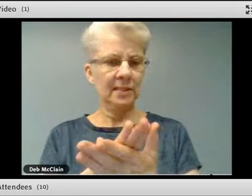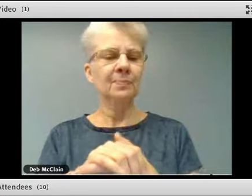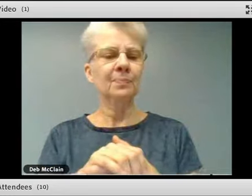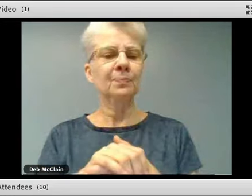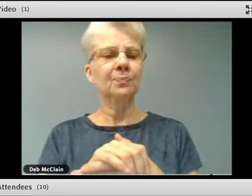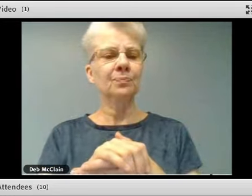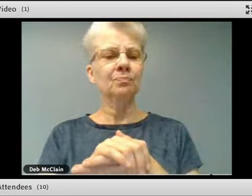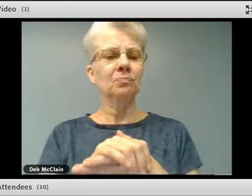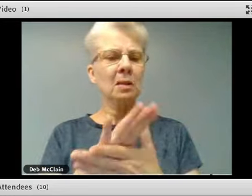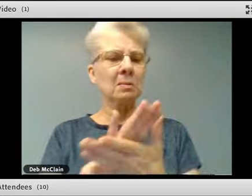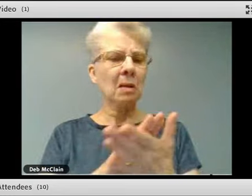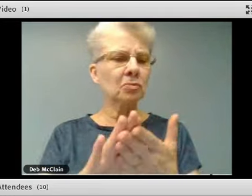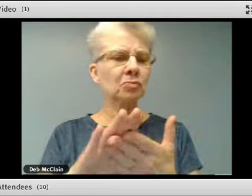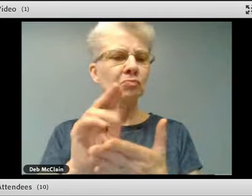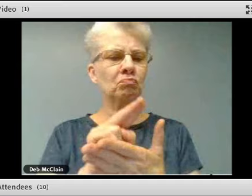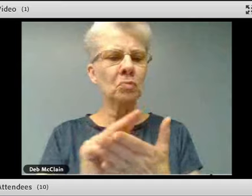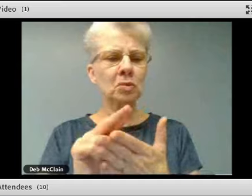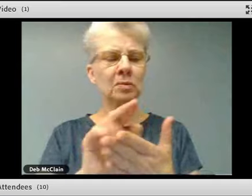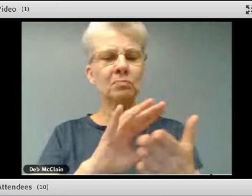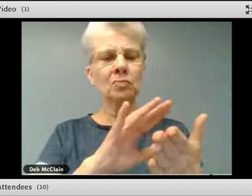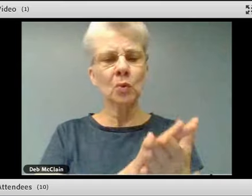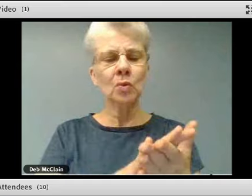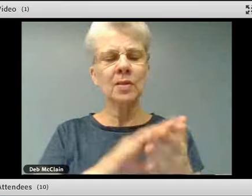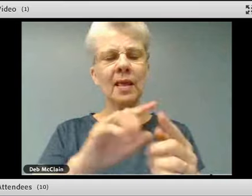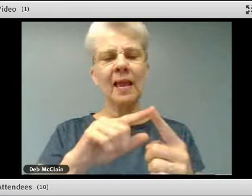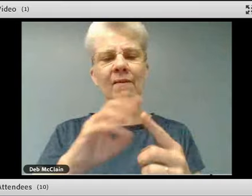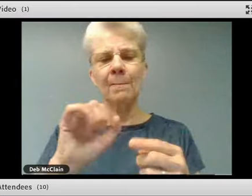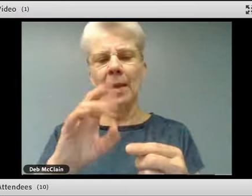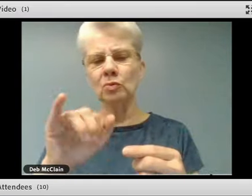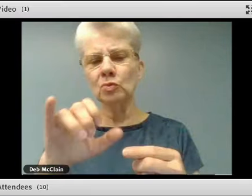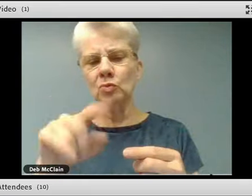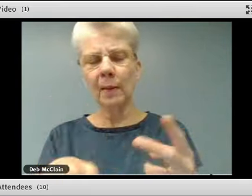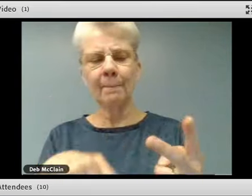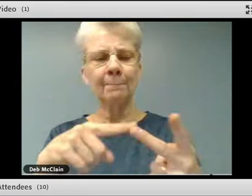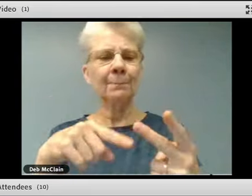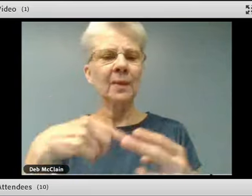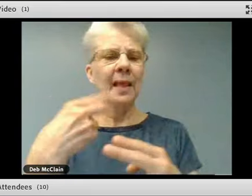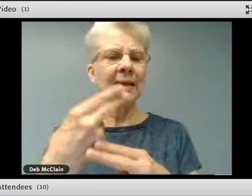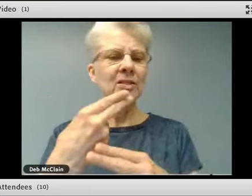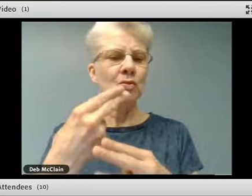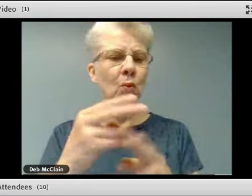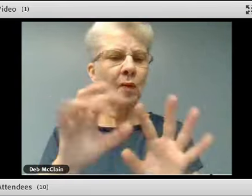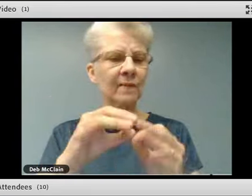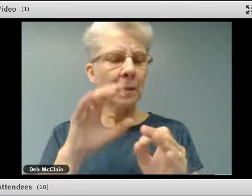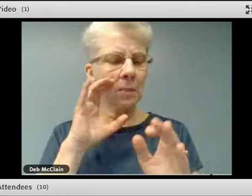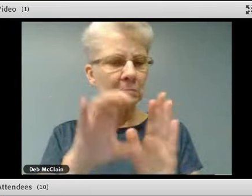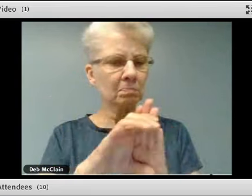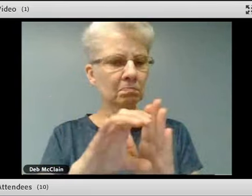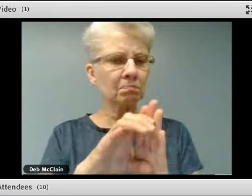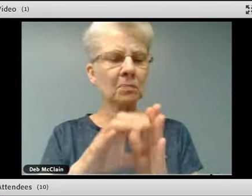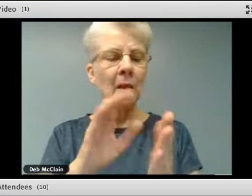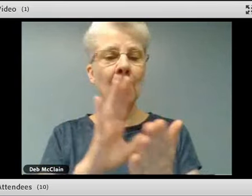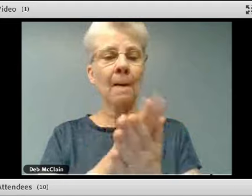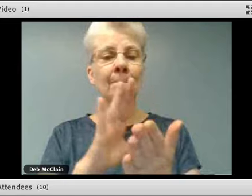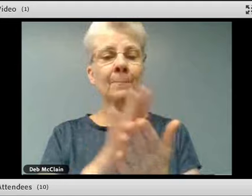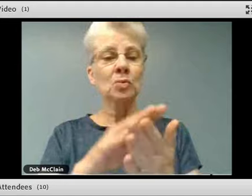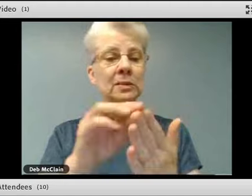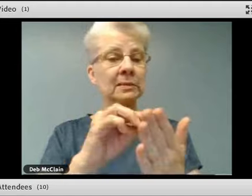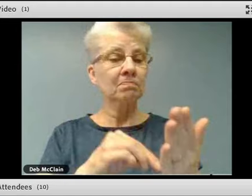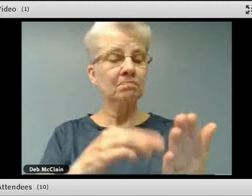institutions, and they have everything from manuscript documents to historic family photographs, sheet music, and even